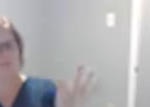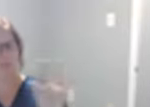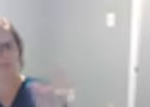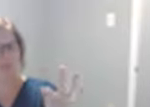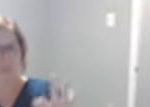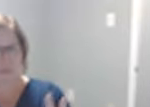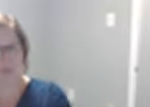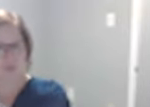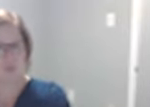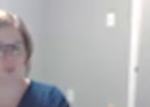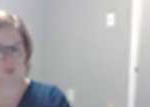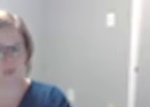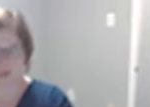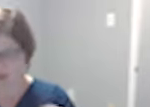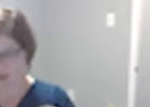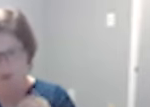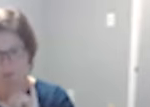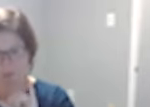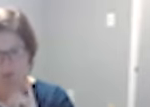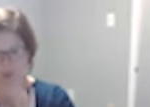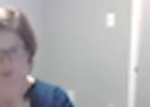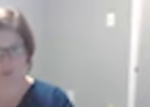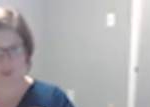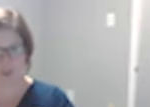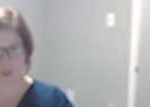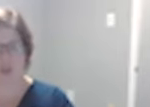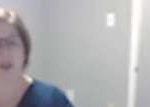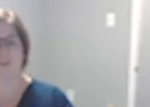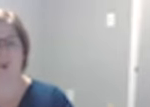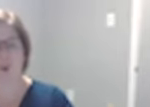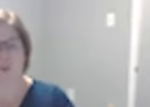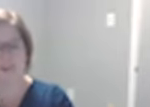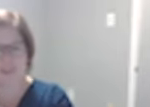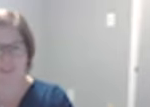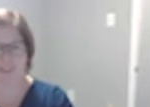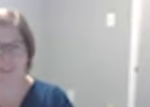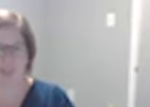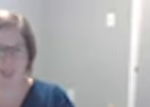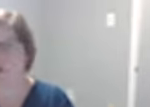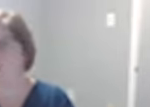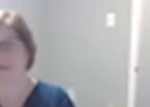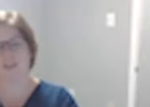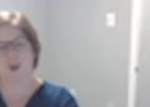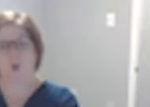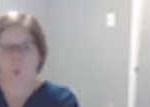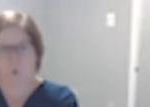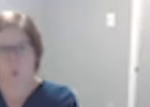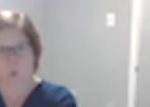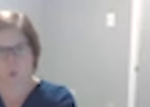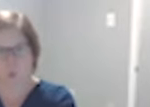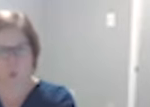because as an engineer myself also, I always work in the laboratory. We always have a fan going, machine going, woo, and kind of